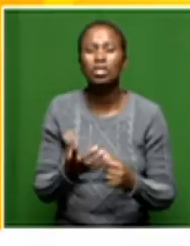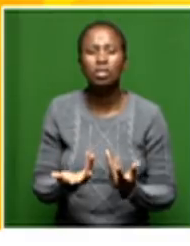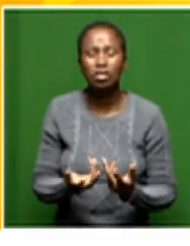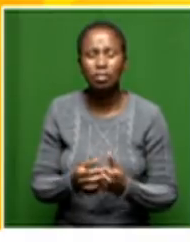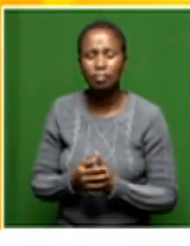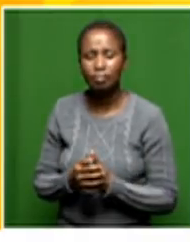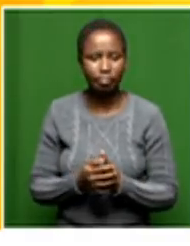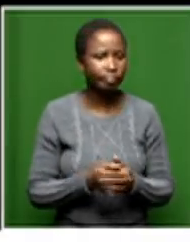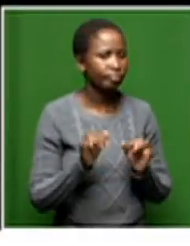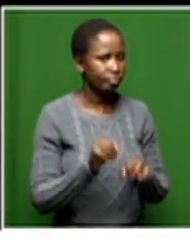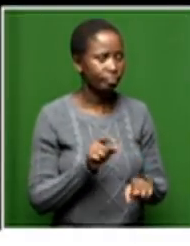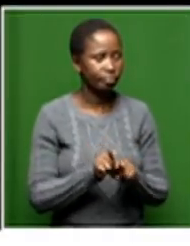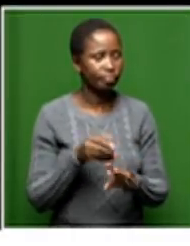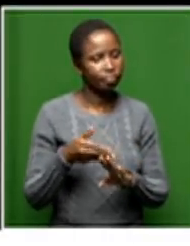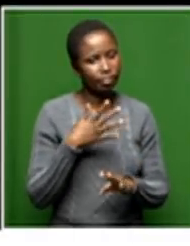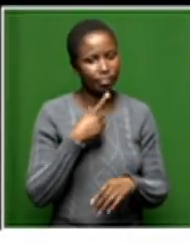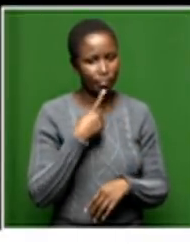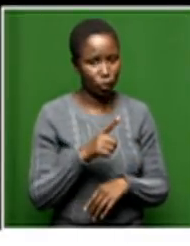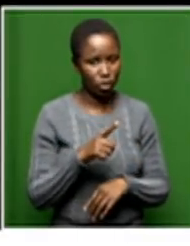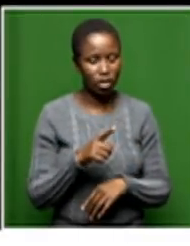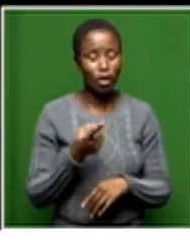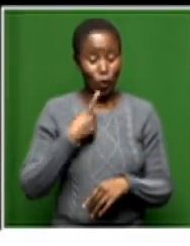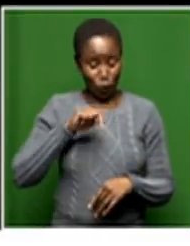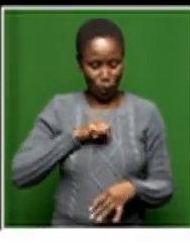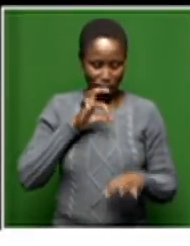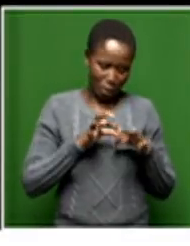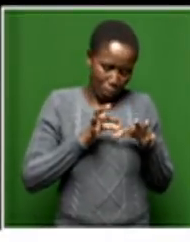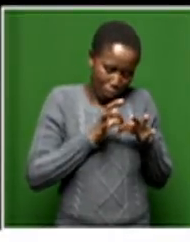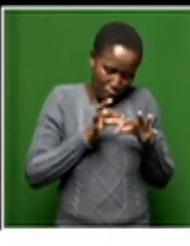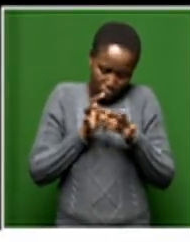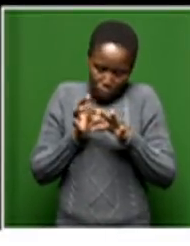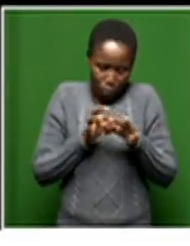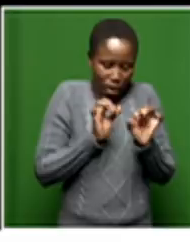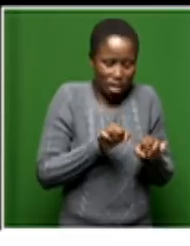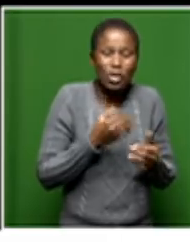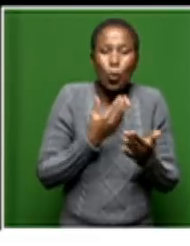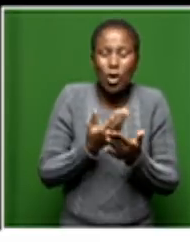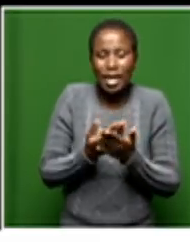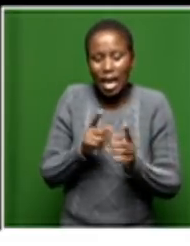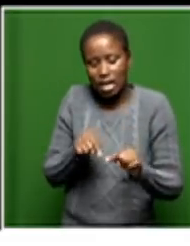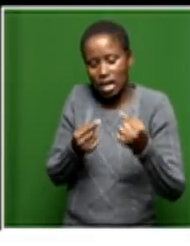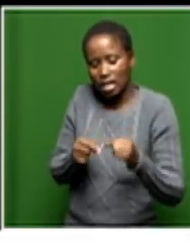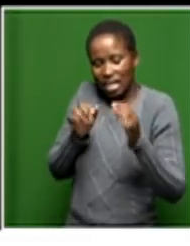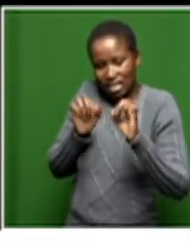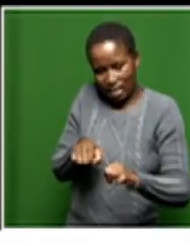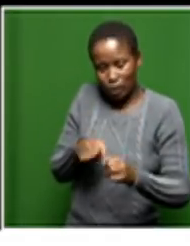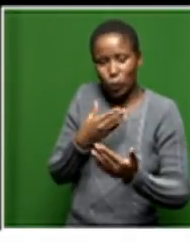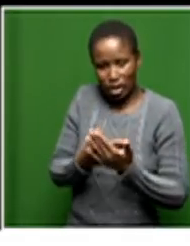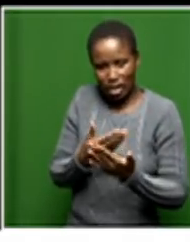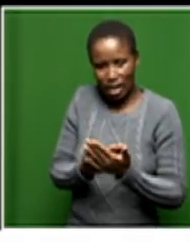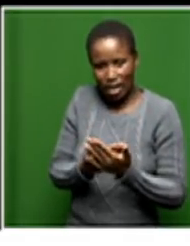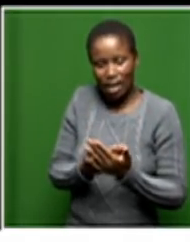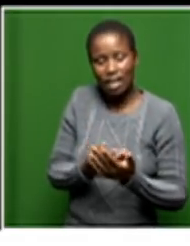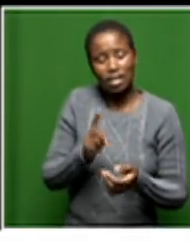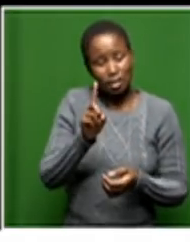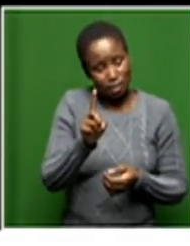that especially on the smaller parties, we'll raise these issues. We'll even sponsor motions to be debated. We'll